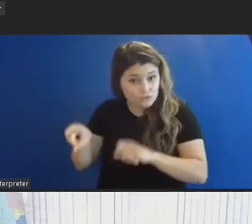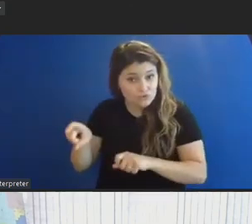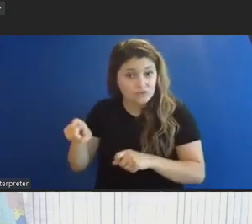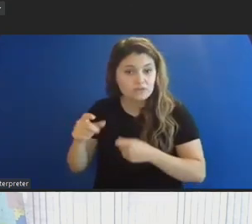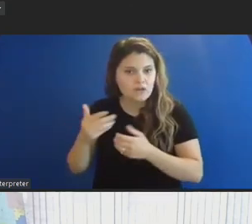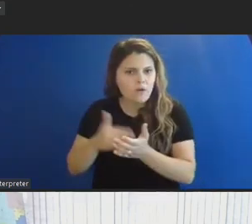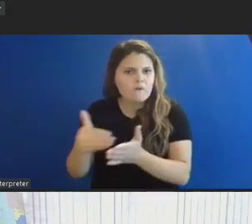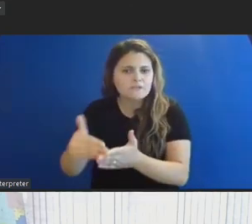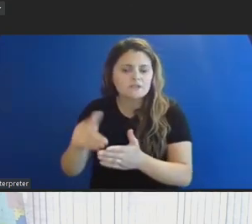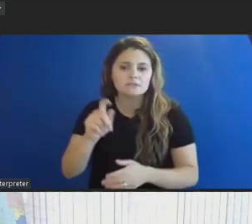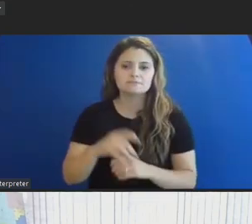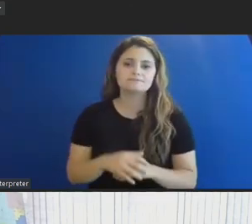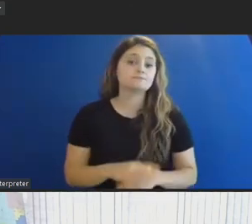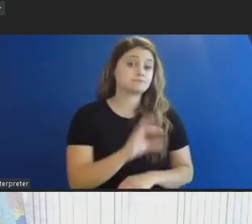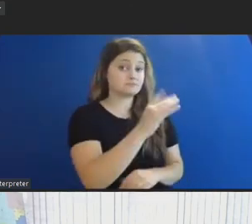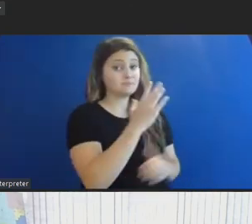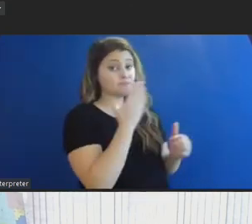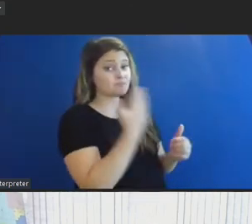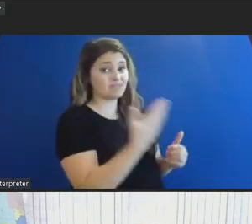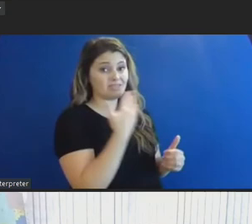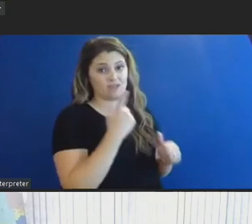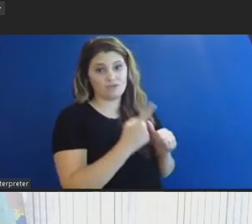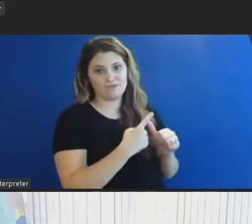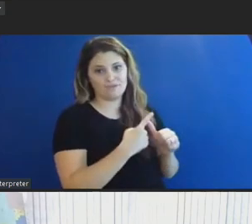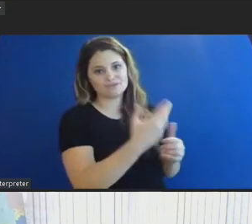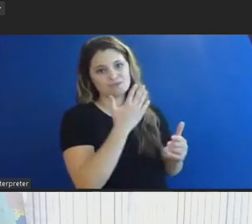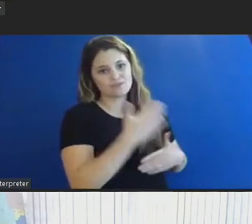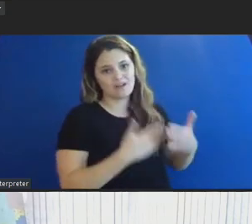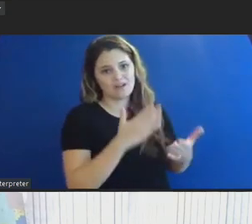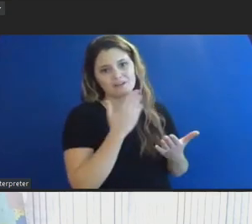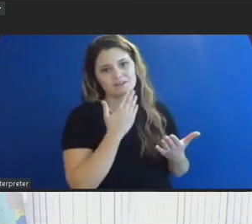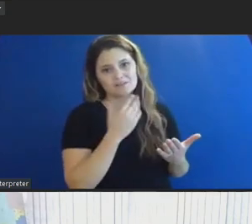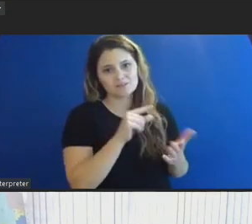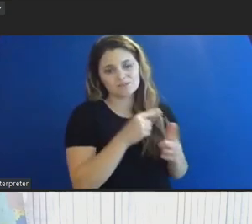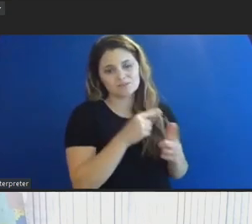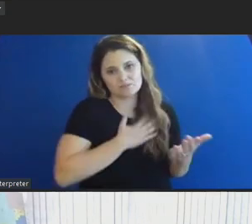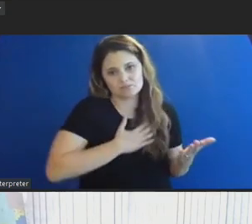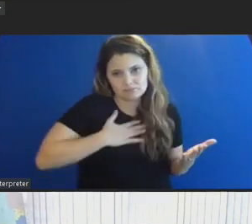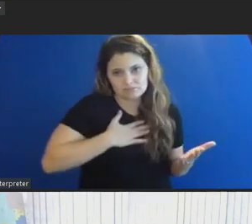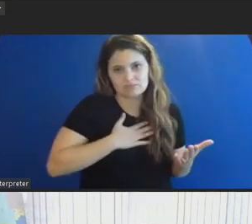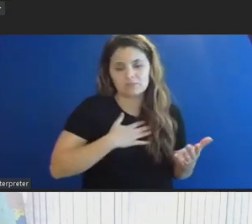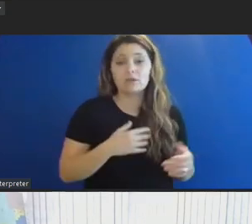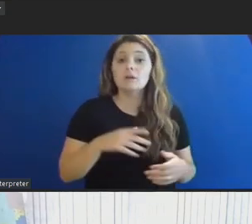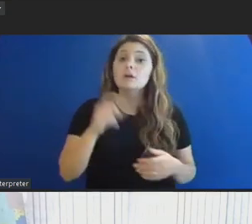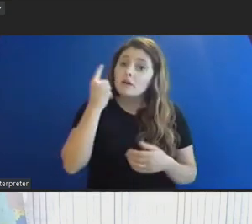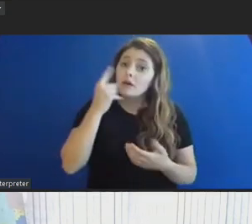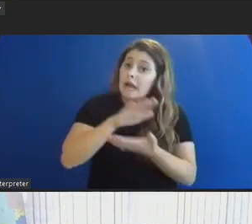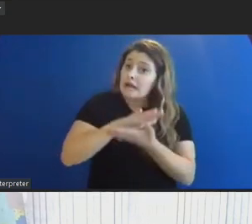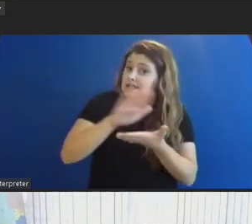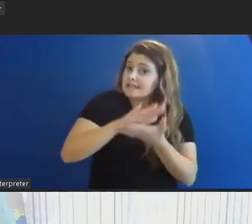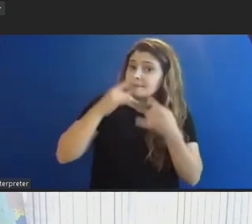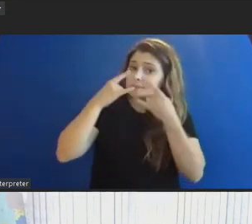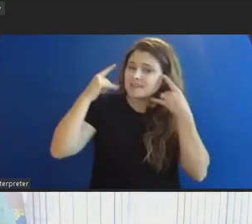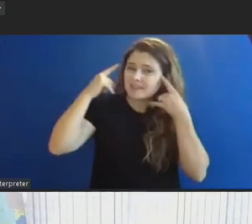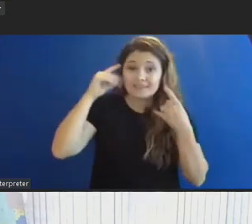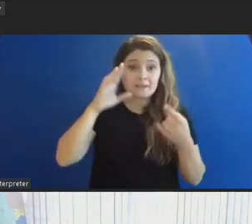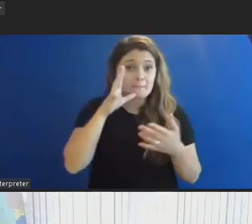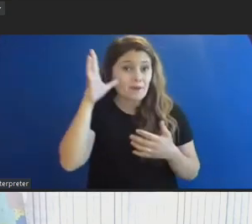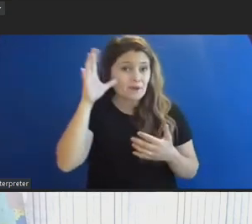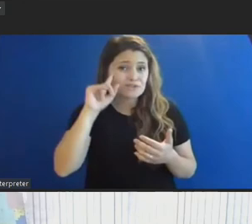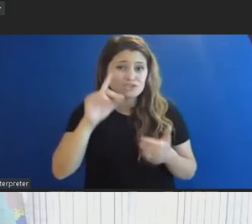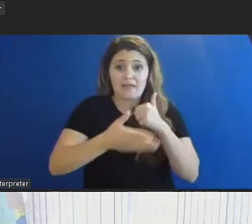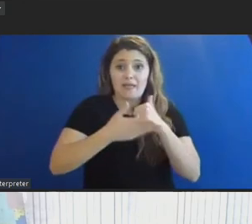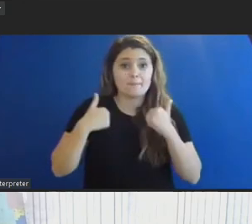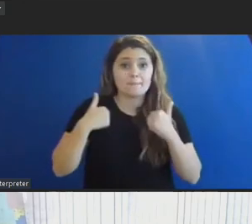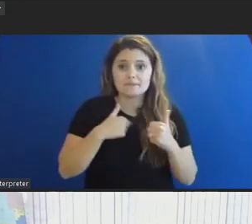So Benji, thank you first. Thank you for your kind words. I truly appreciate that. As far as cleaning masks, I think parents, if you would just help us